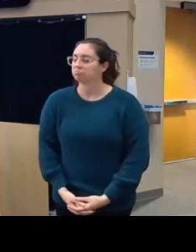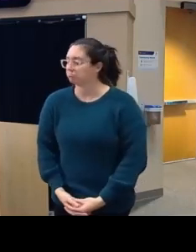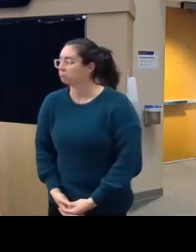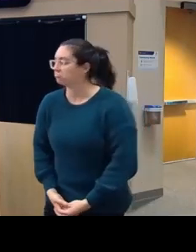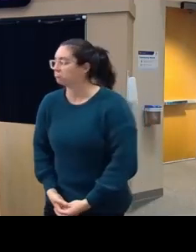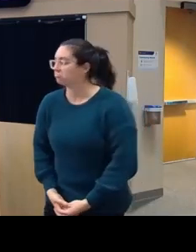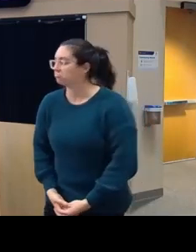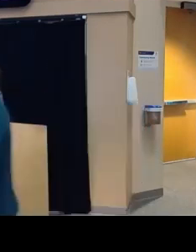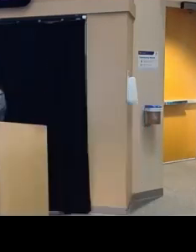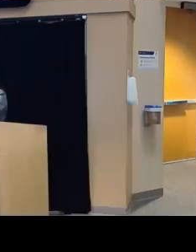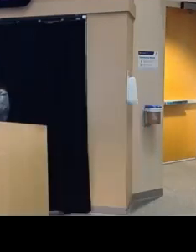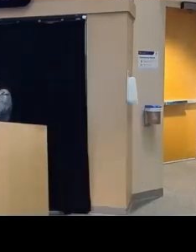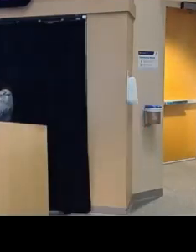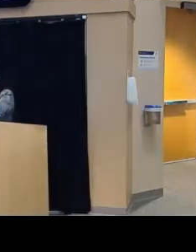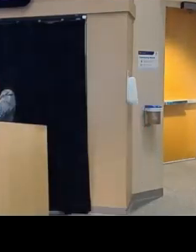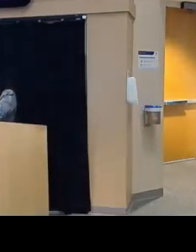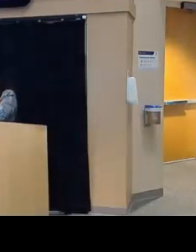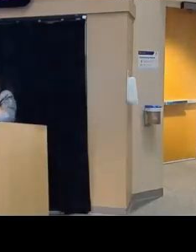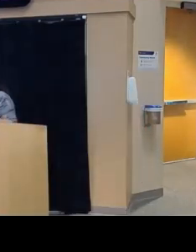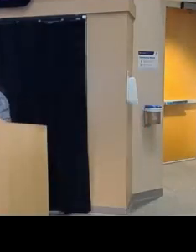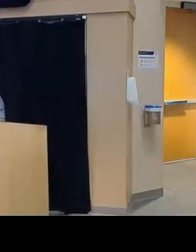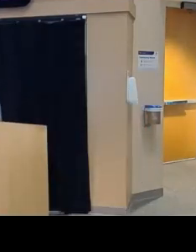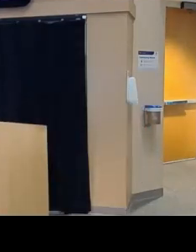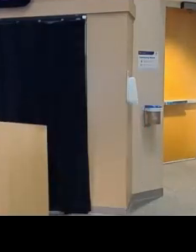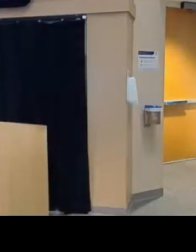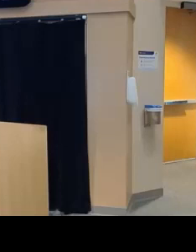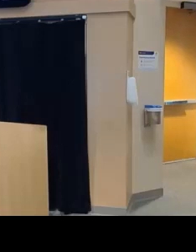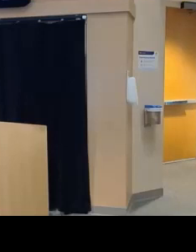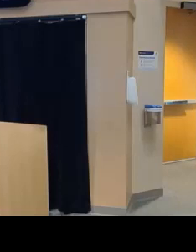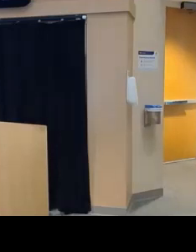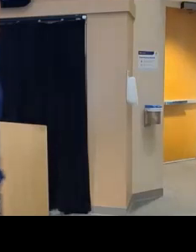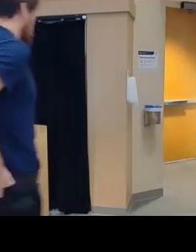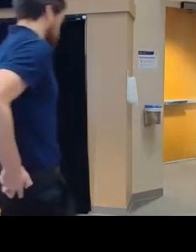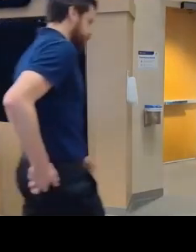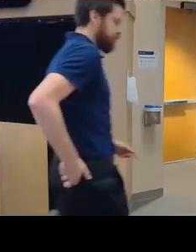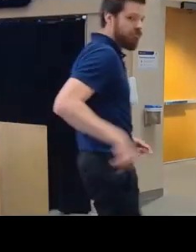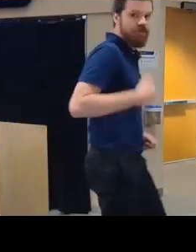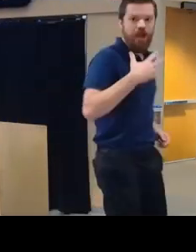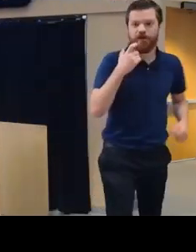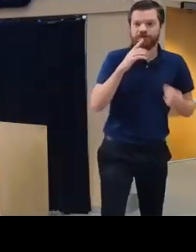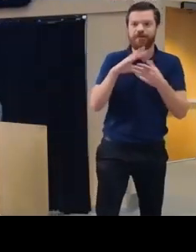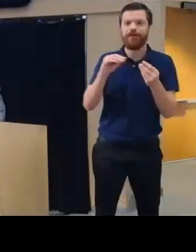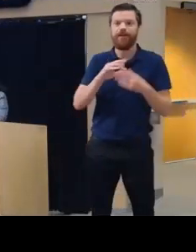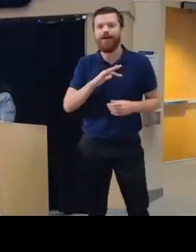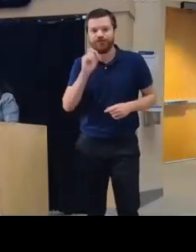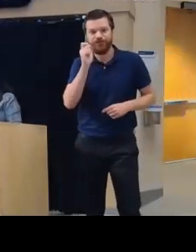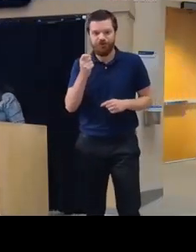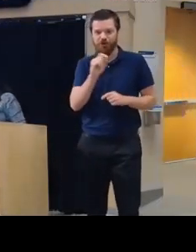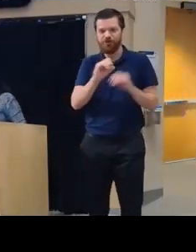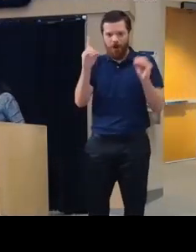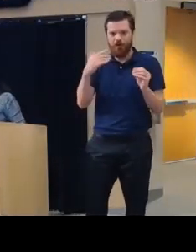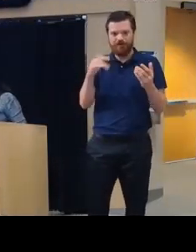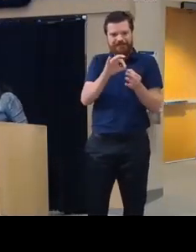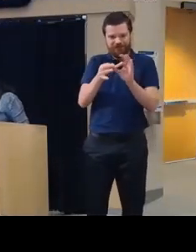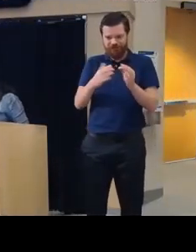So when we think about, I just want to say it's very cool. No one has ever interpreted something I've done before, so I'm like very